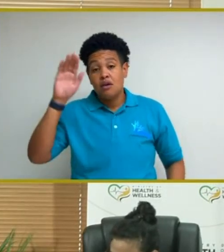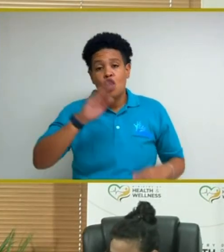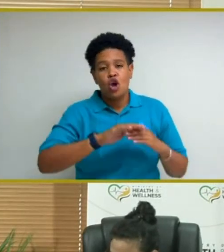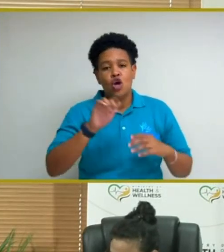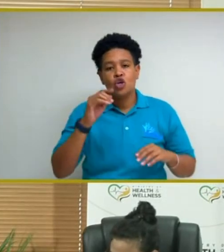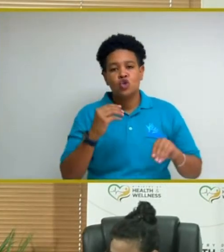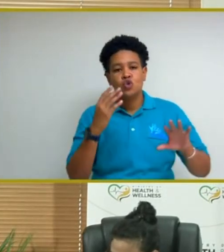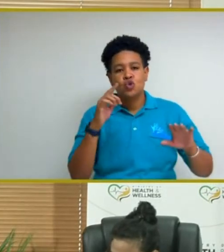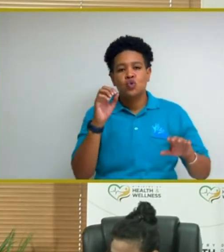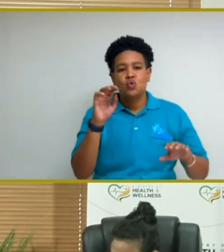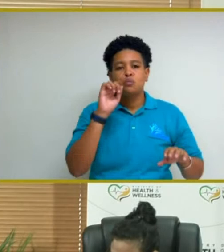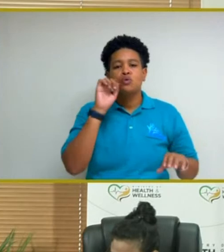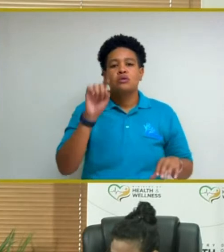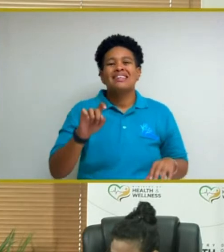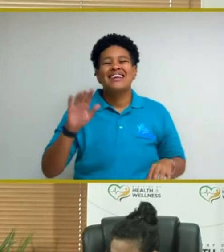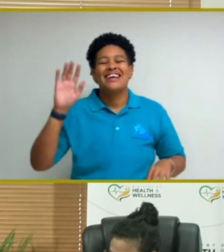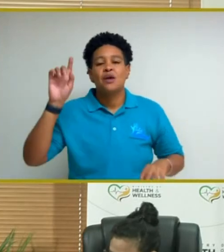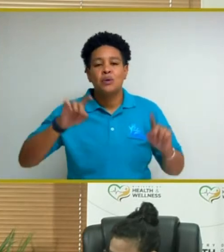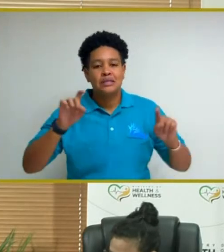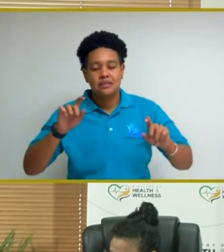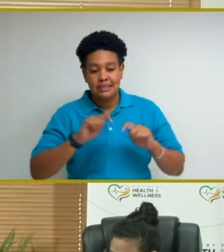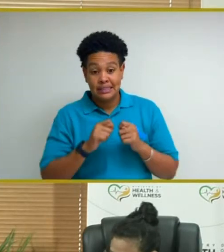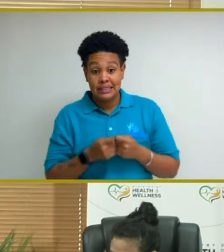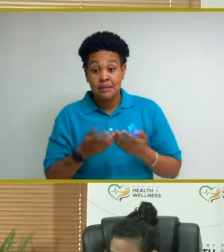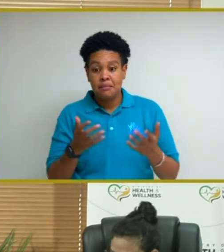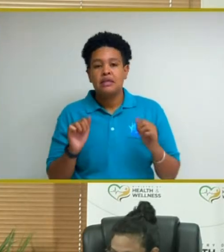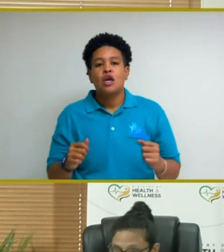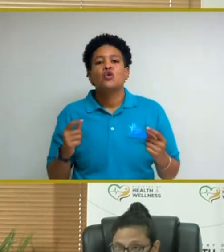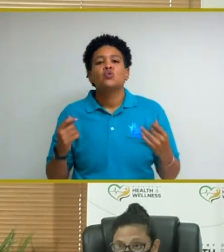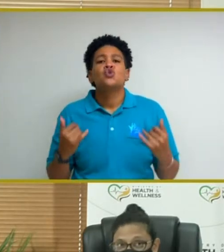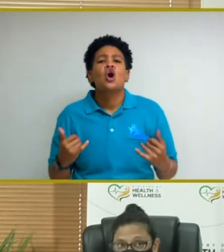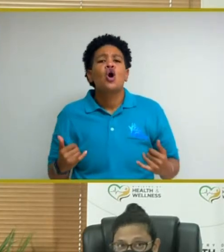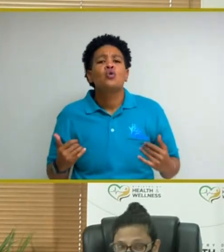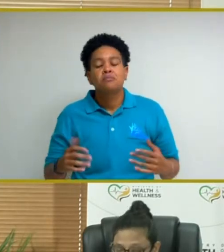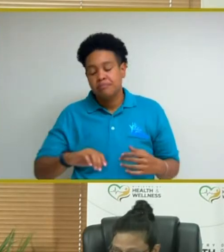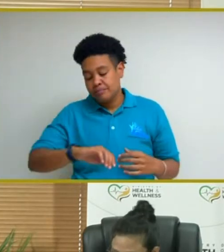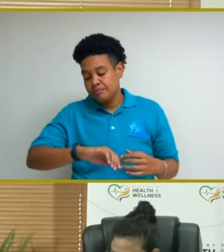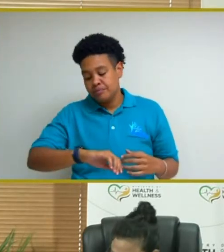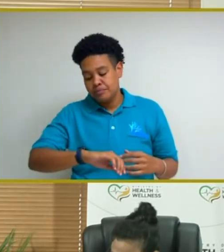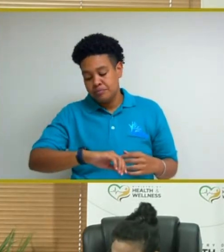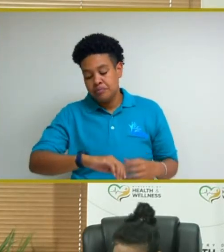their questions to the team, you can do so now.